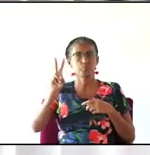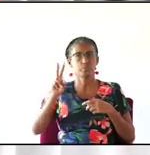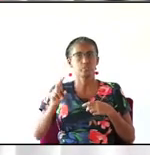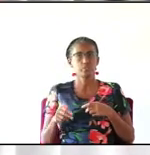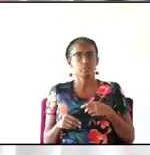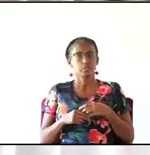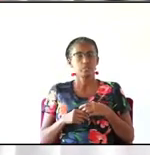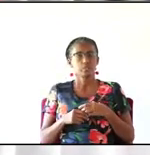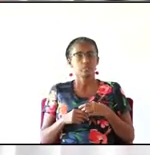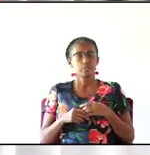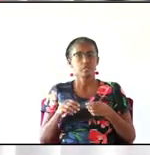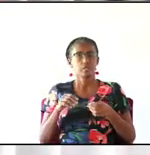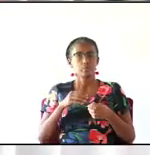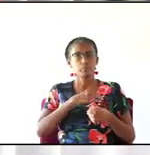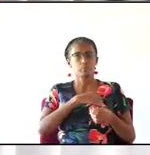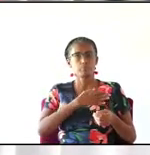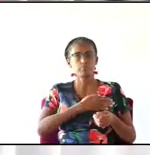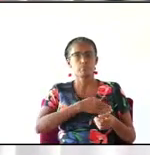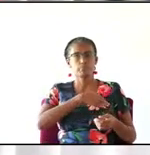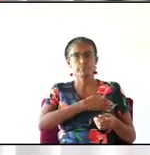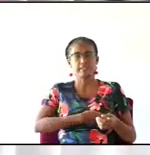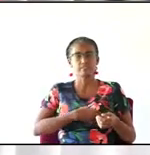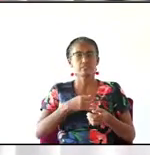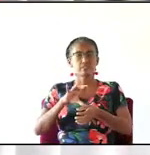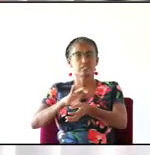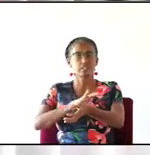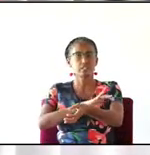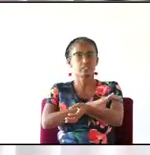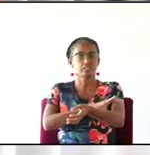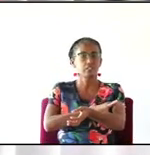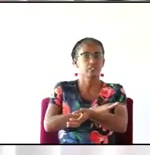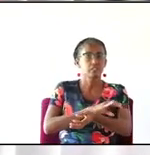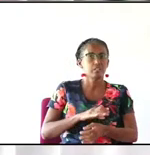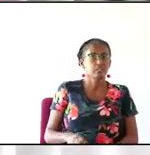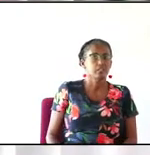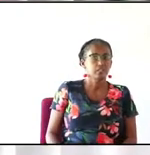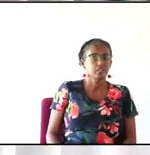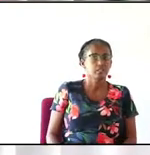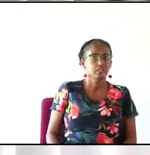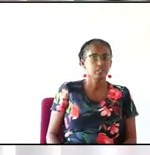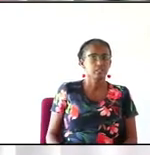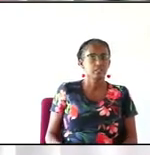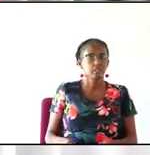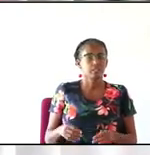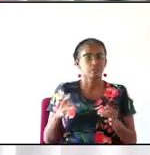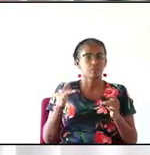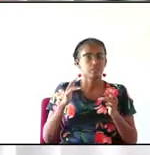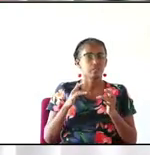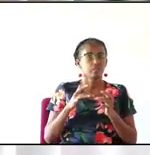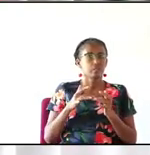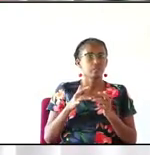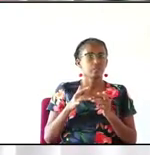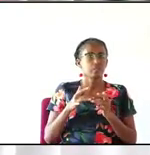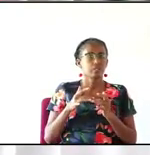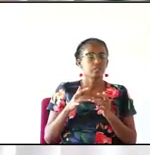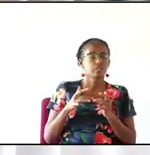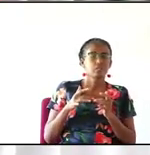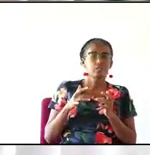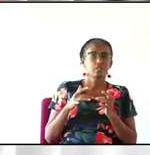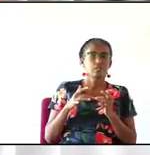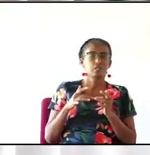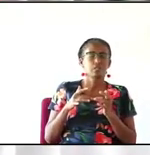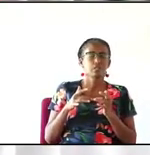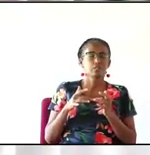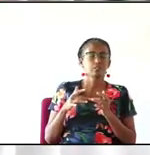triple negative breast cancer, and it had already spread to my lymph nodes, and there were seen traces of it in my